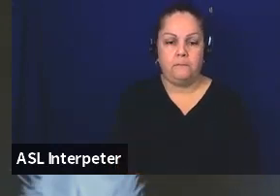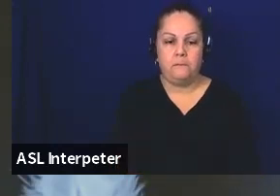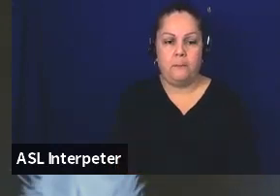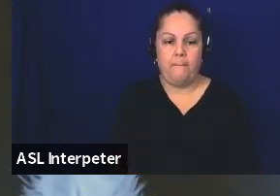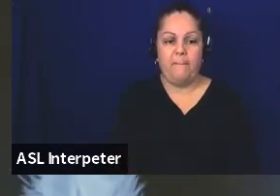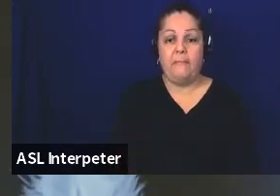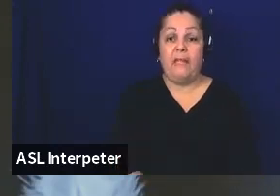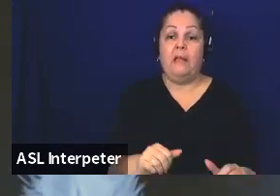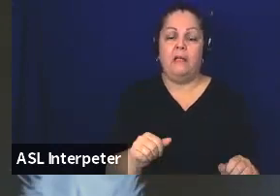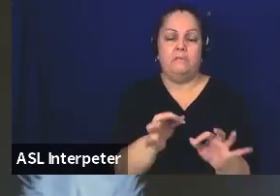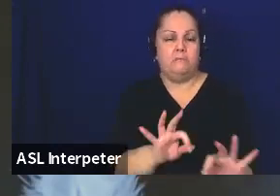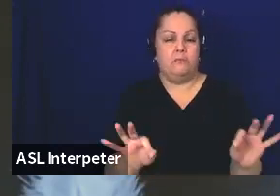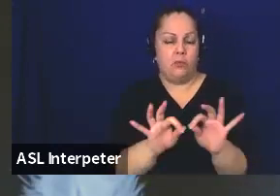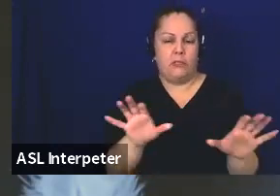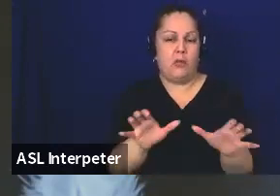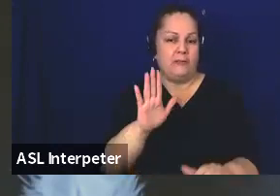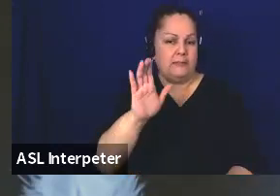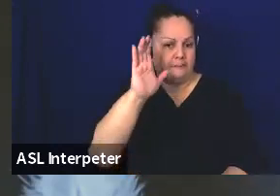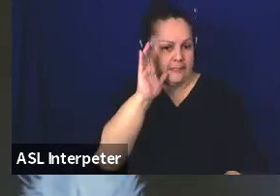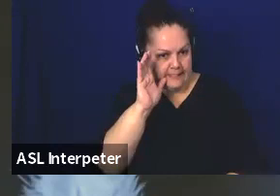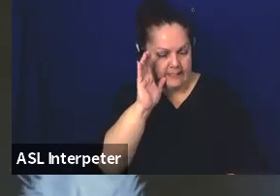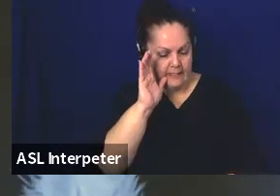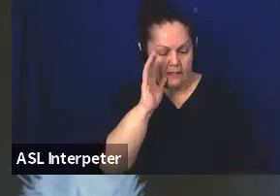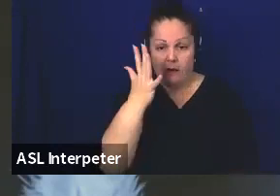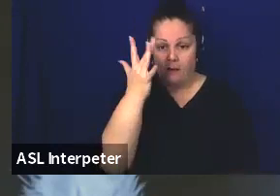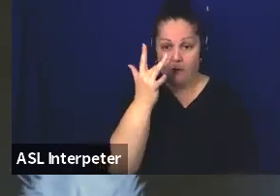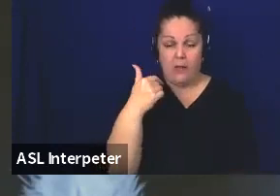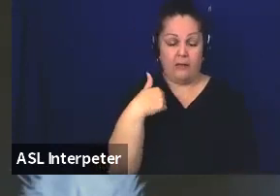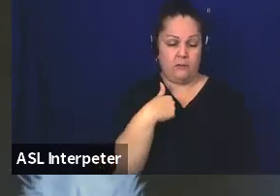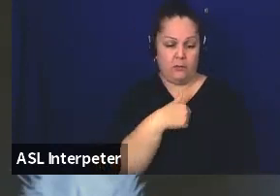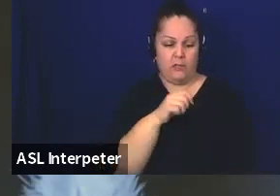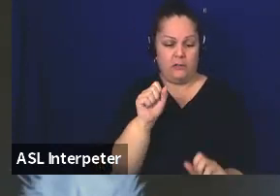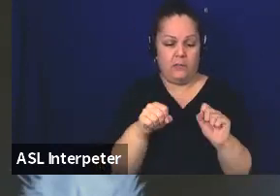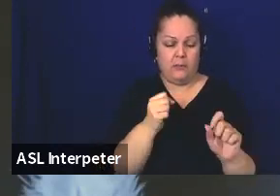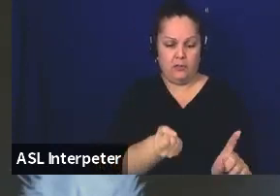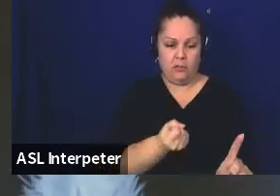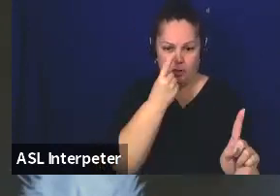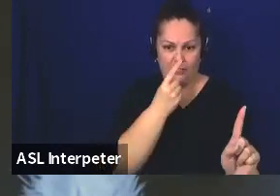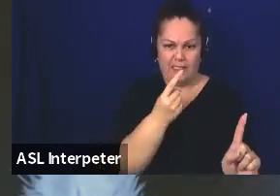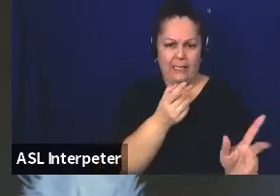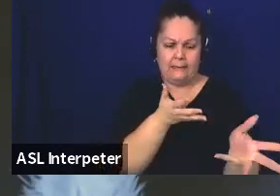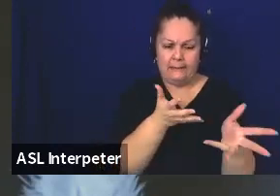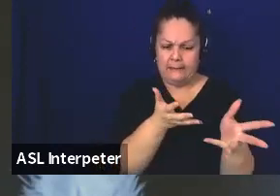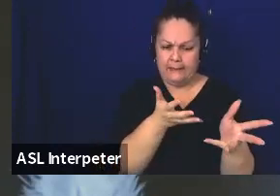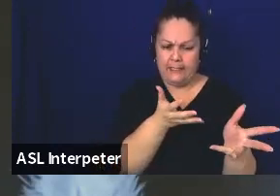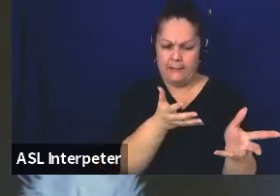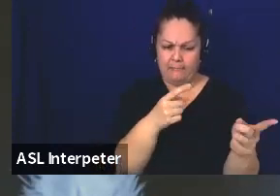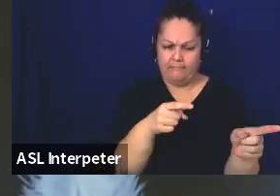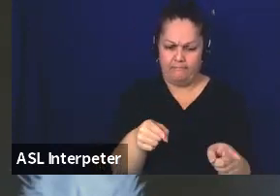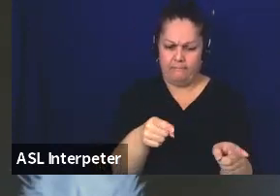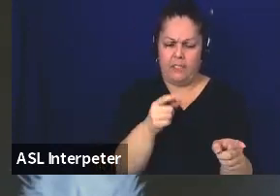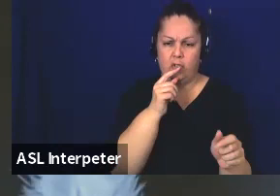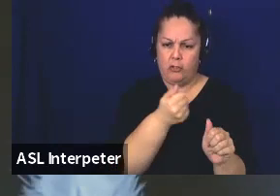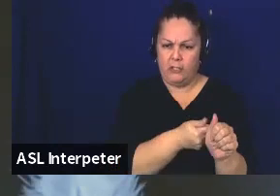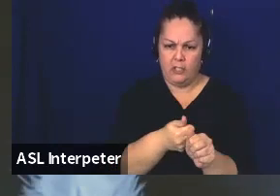Active listening is a best practice in crisis response because stakeholders need to be able to understand the dynamics at play for each